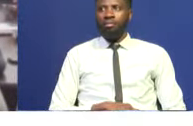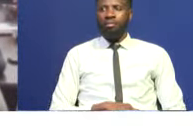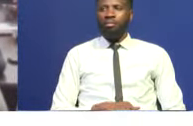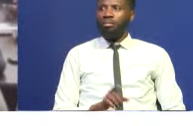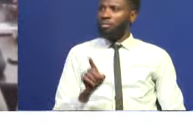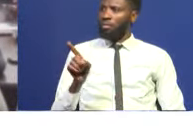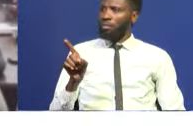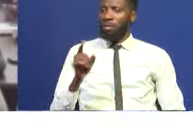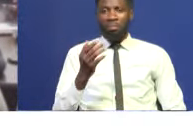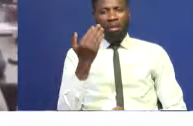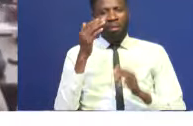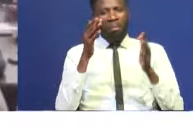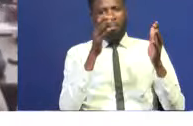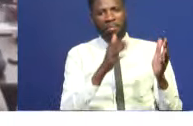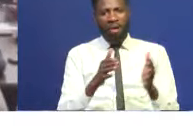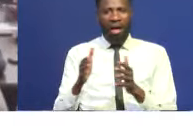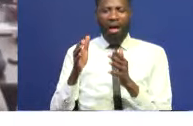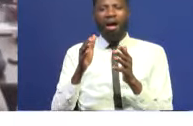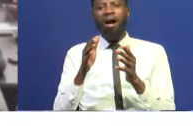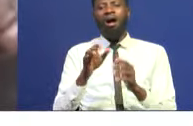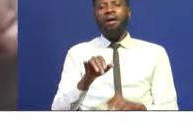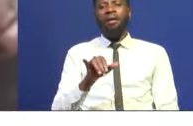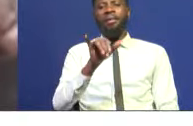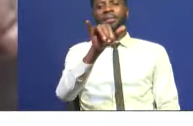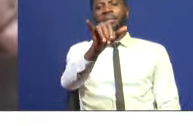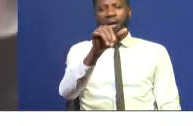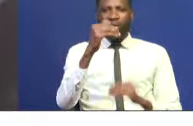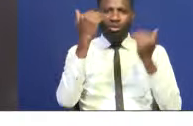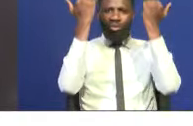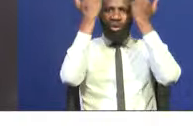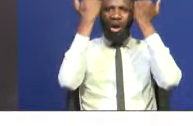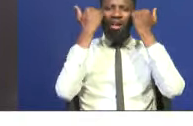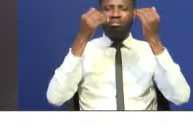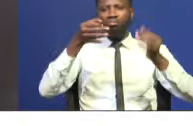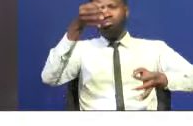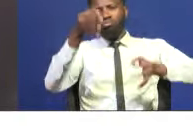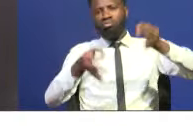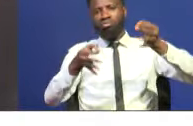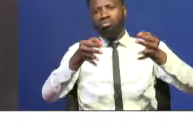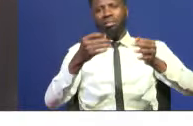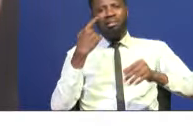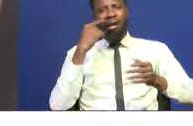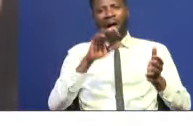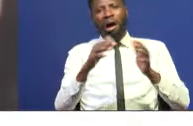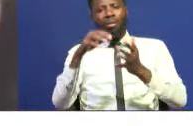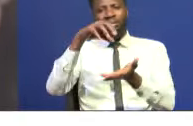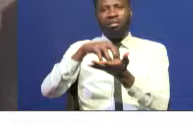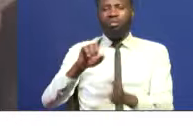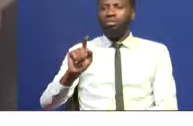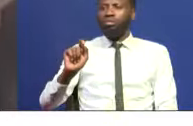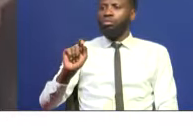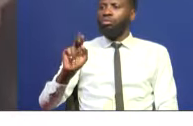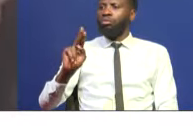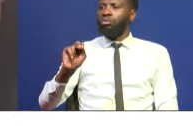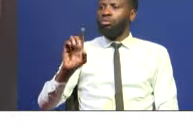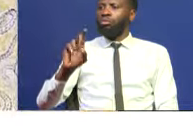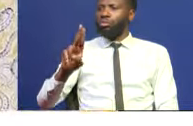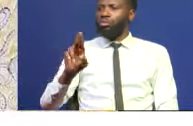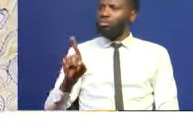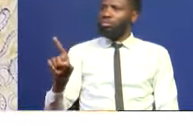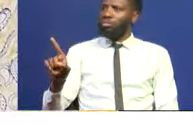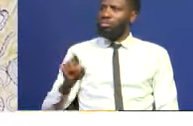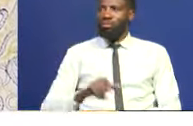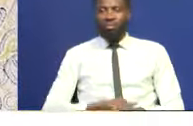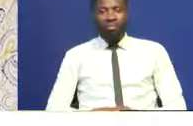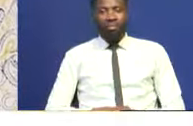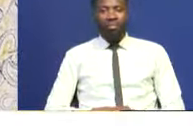What was meant to be a trip to attend a court hearing of Tanzanian opposition leader Tundu Lissu, who was facing treason charges.